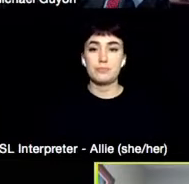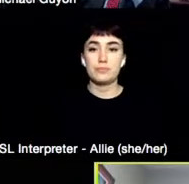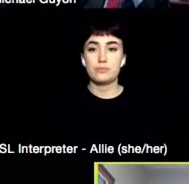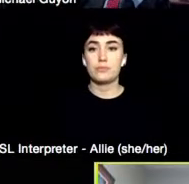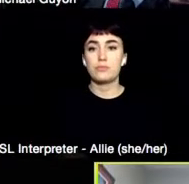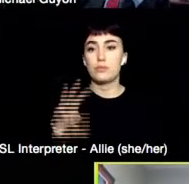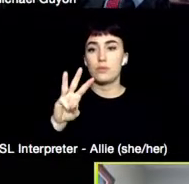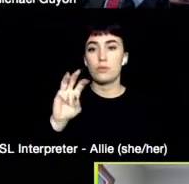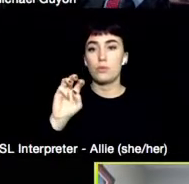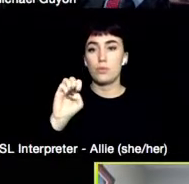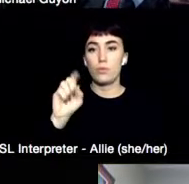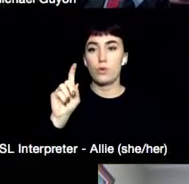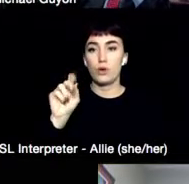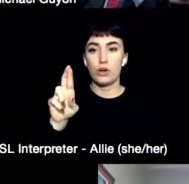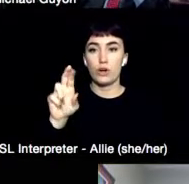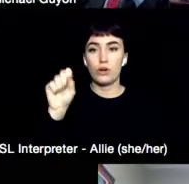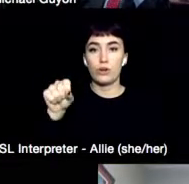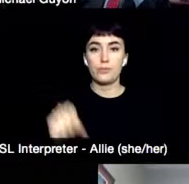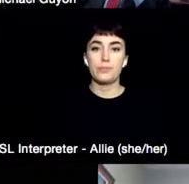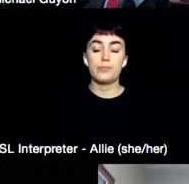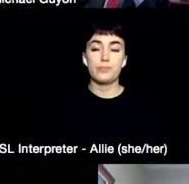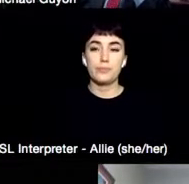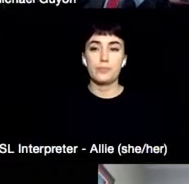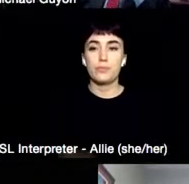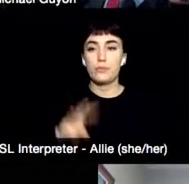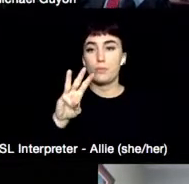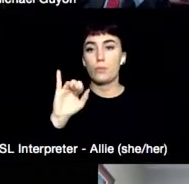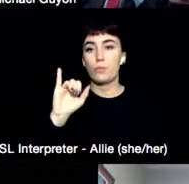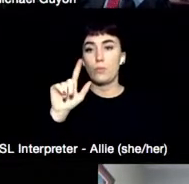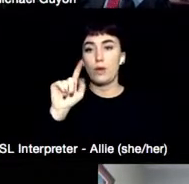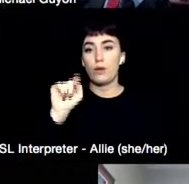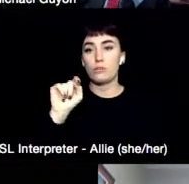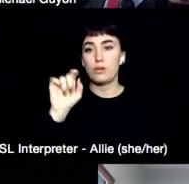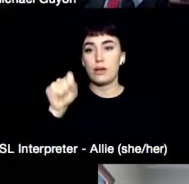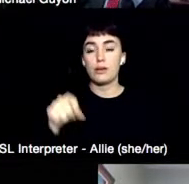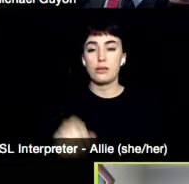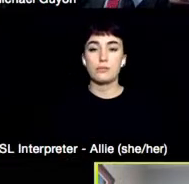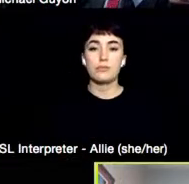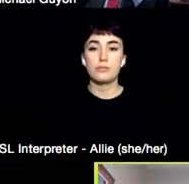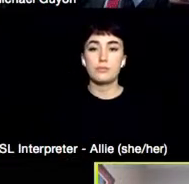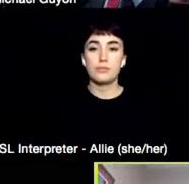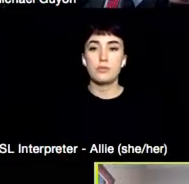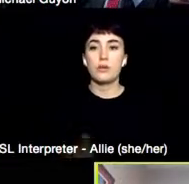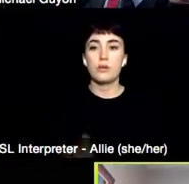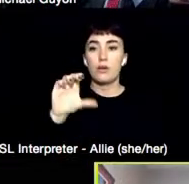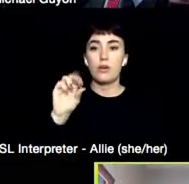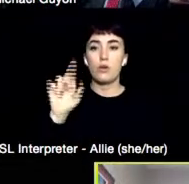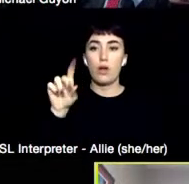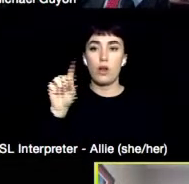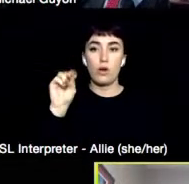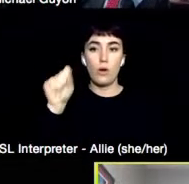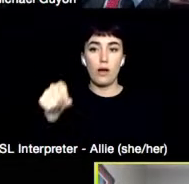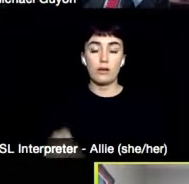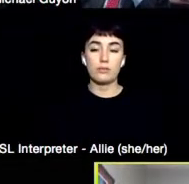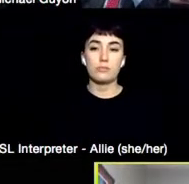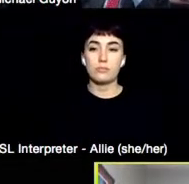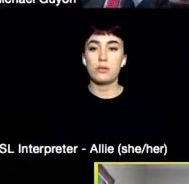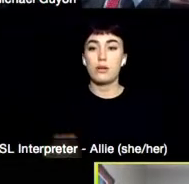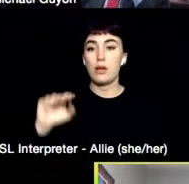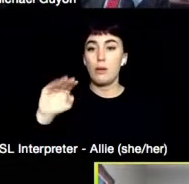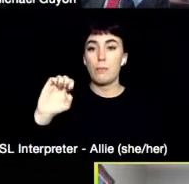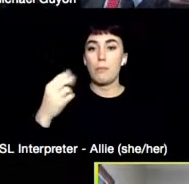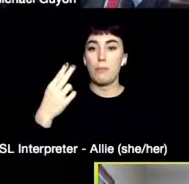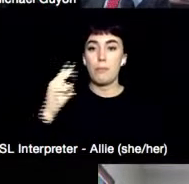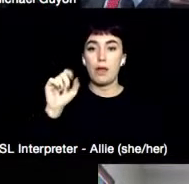Councilmember Werner. Aye. Councilmember Wilt. Aye. Councilmember Corrado. Aye. Supervisor